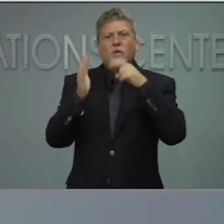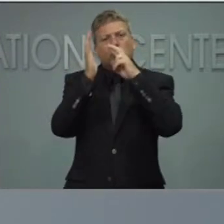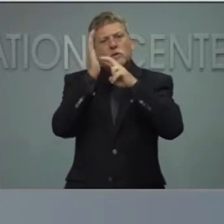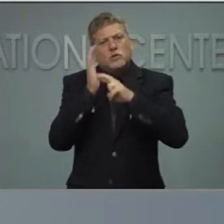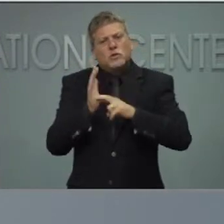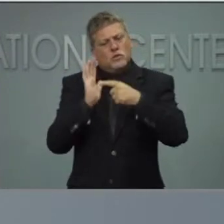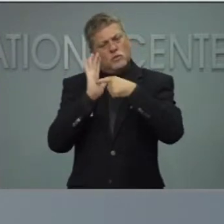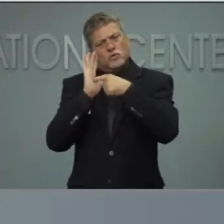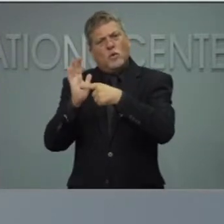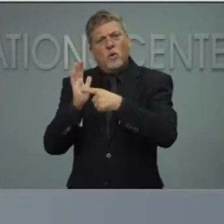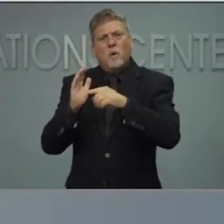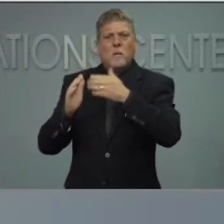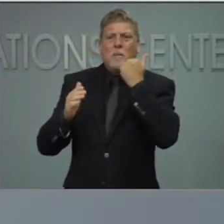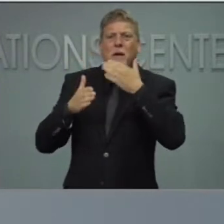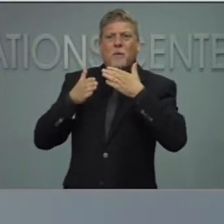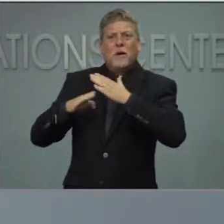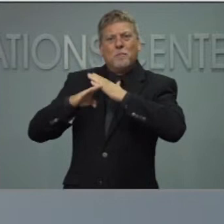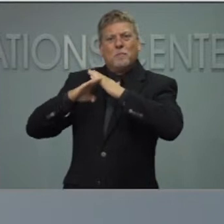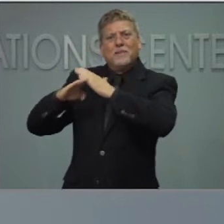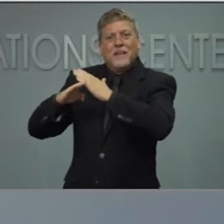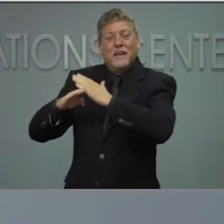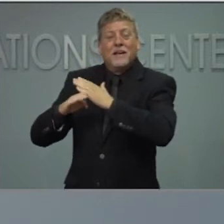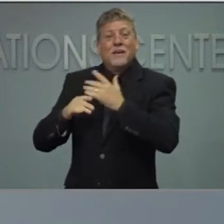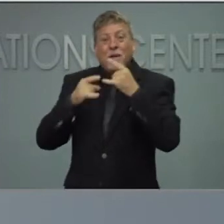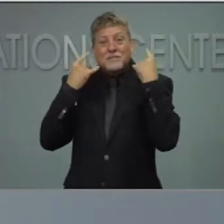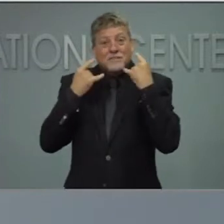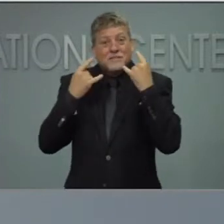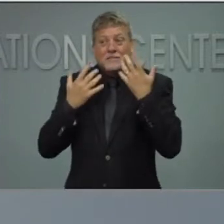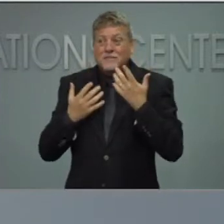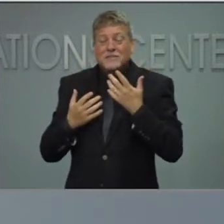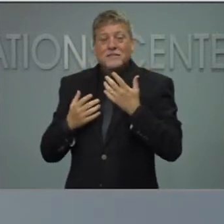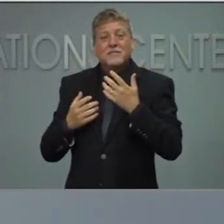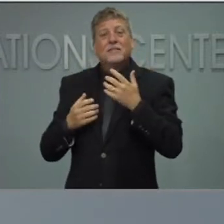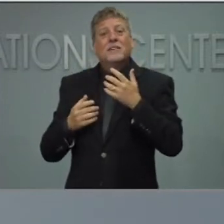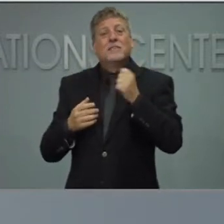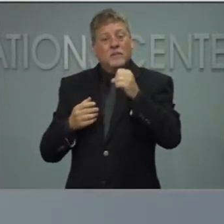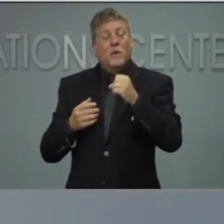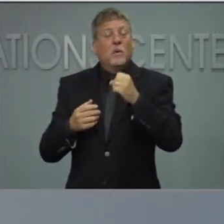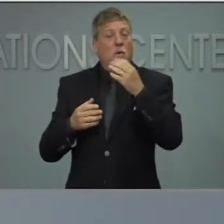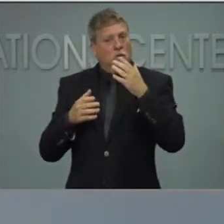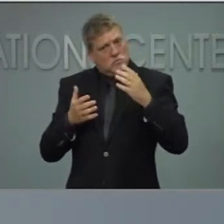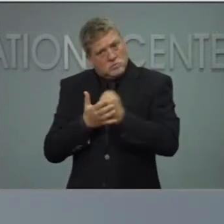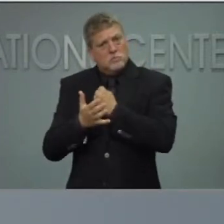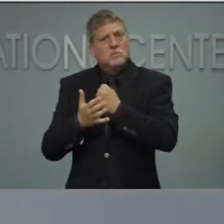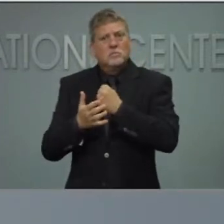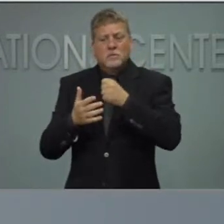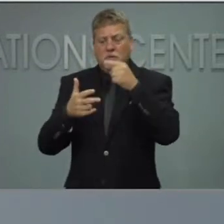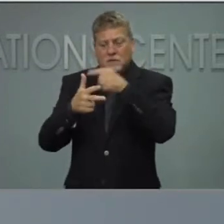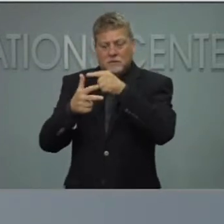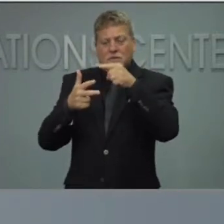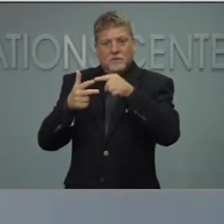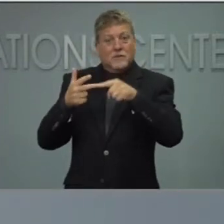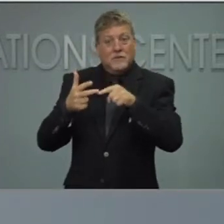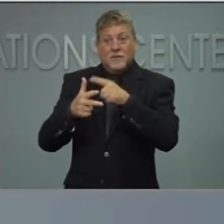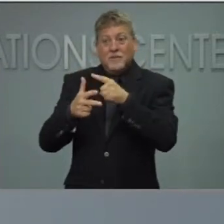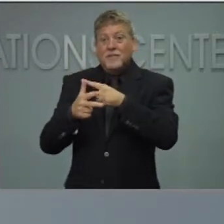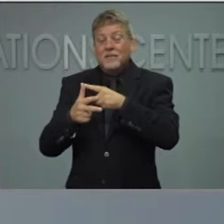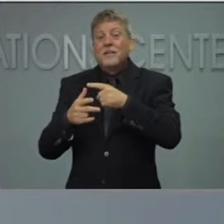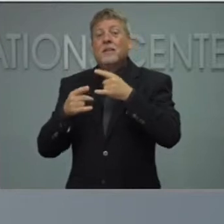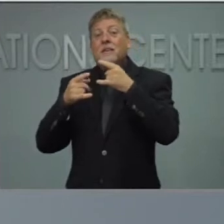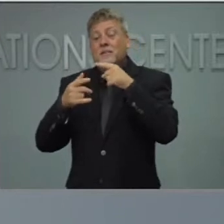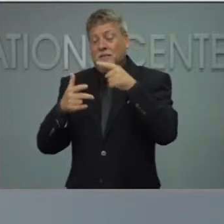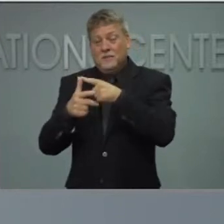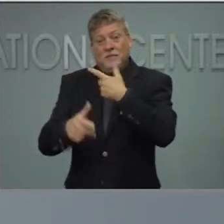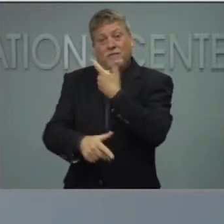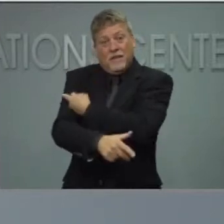us. We need to layer protections now. We need to get vaccinated. We need to use masks. We need to make sure if you are having symptoms to